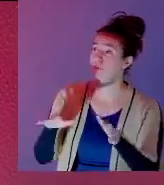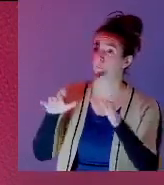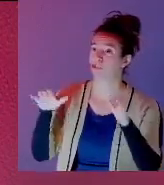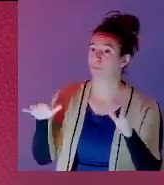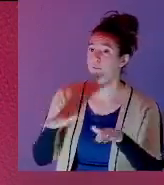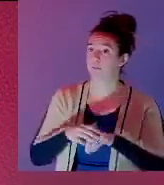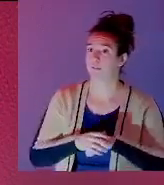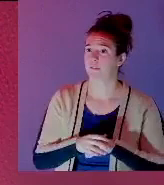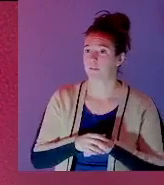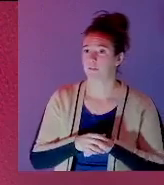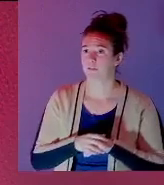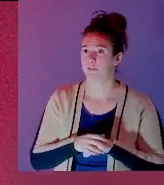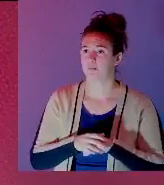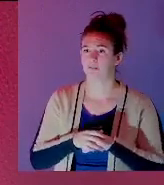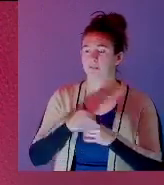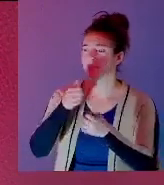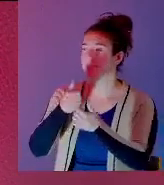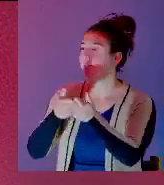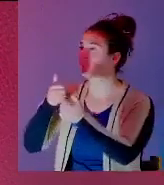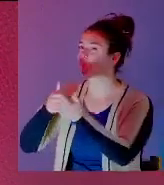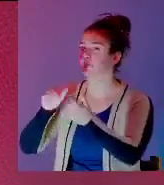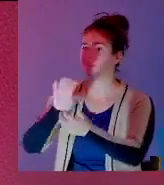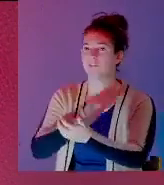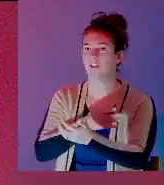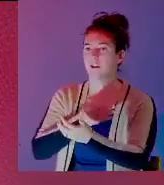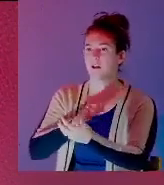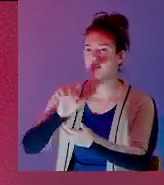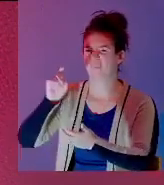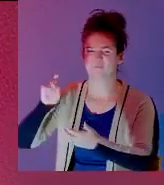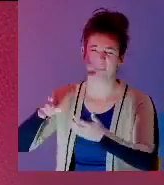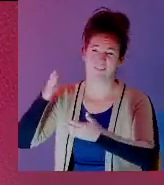but every song must end.